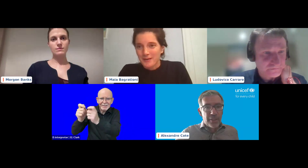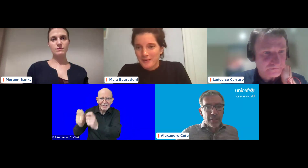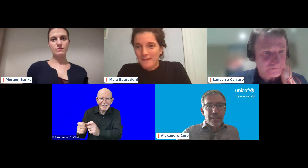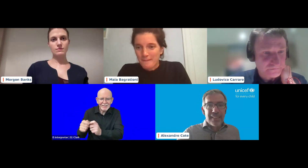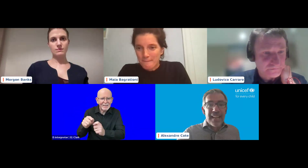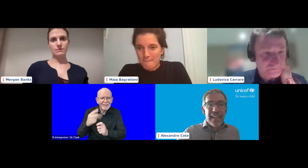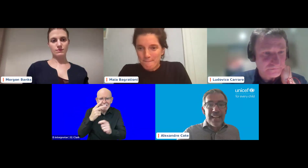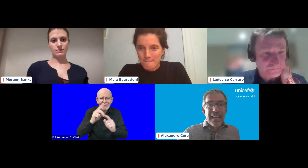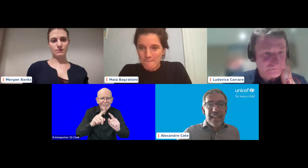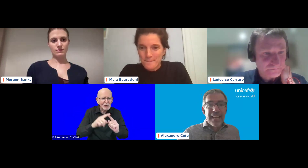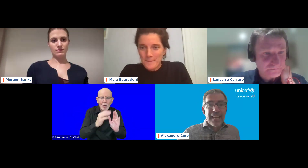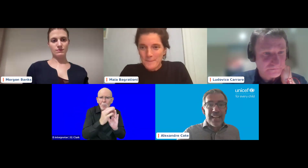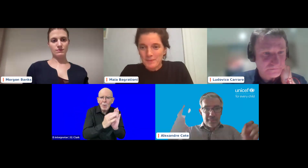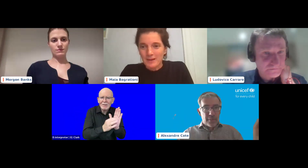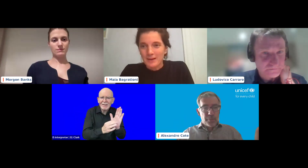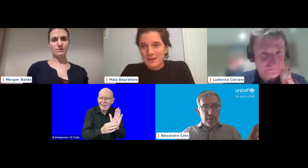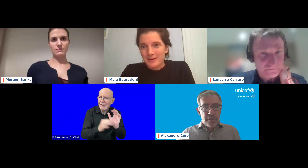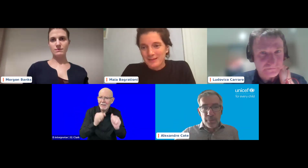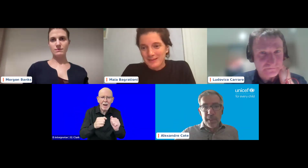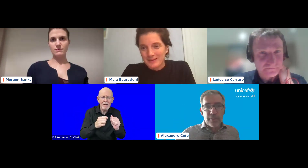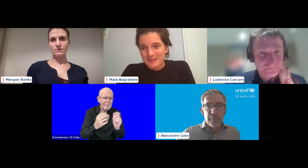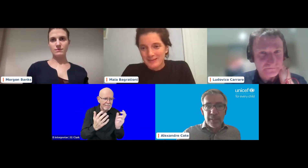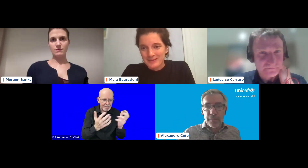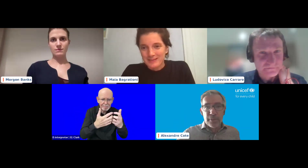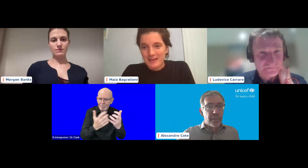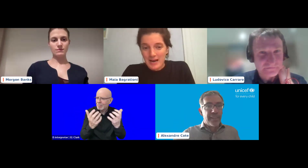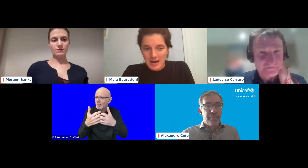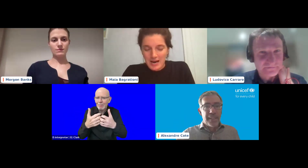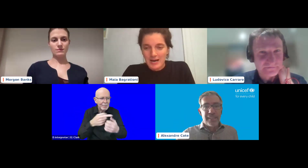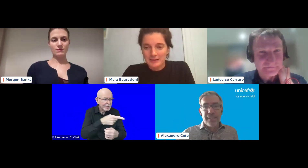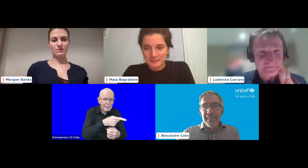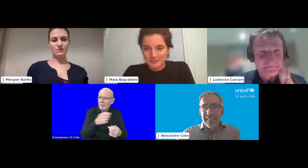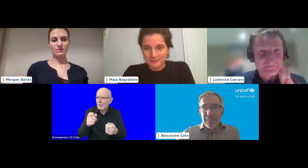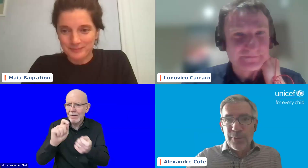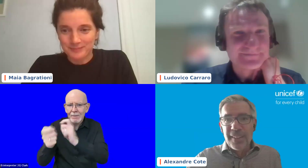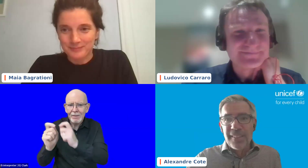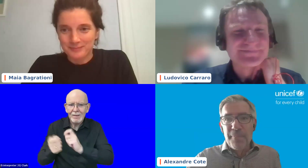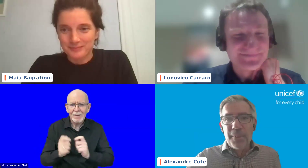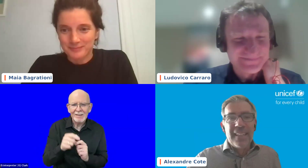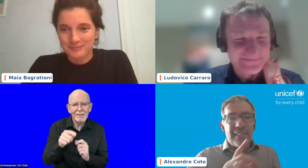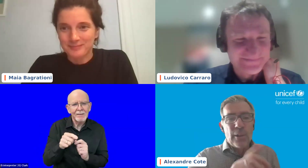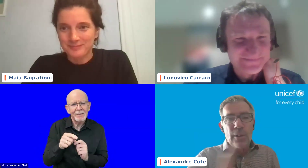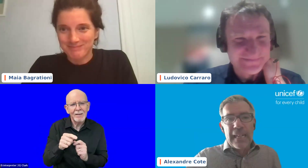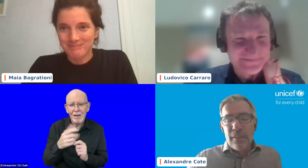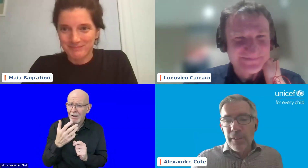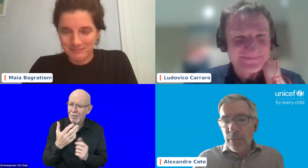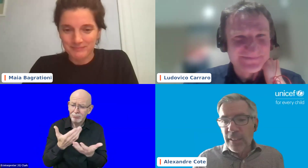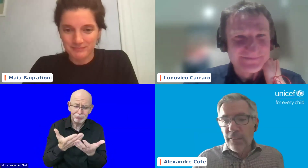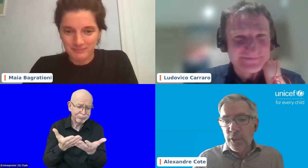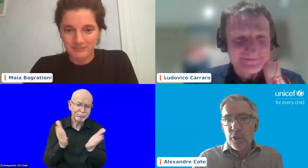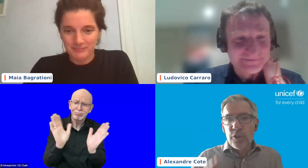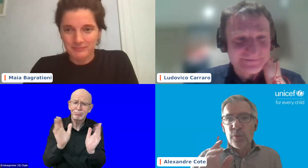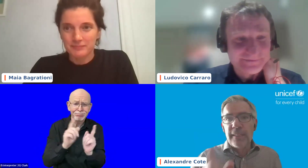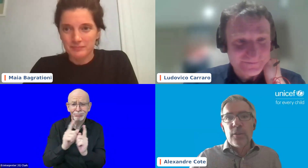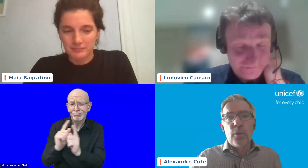you very much. Okay. Zoom just disappeared from my computer and came back. Those things happen. So without